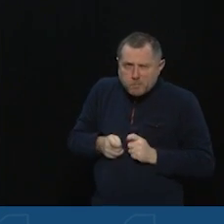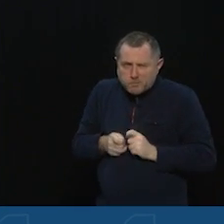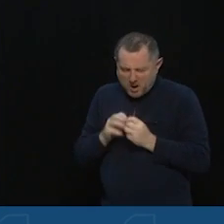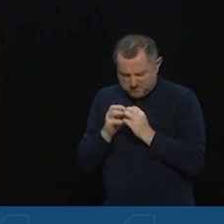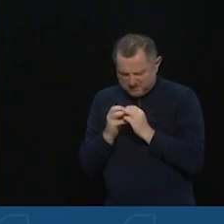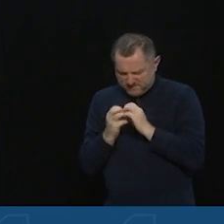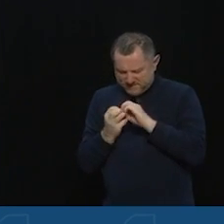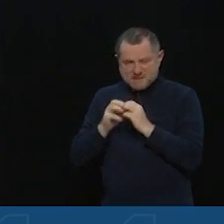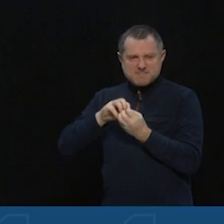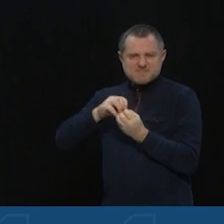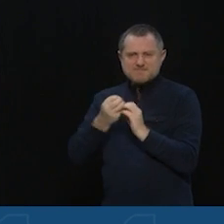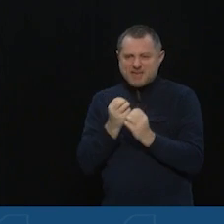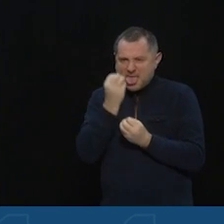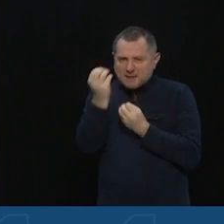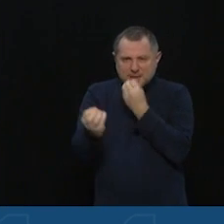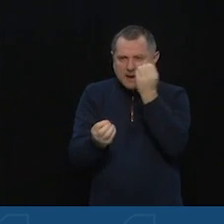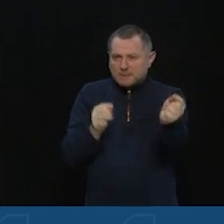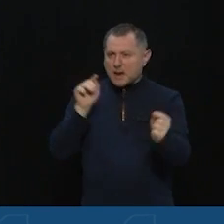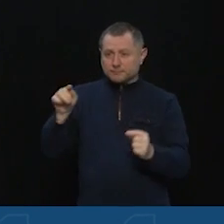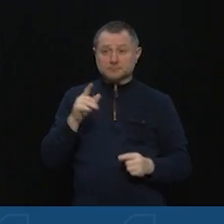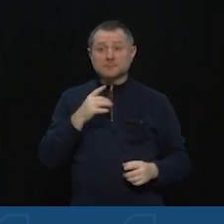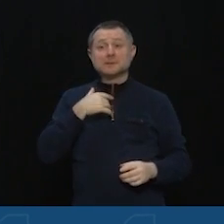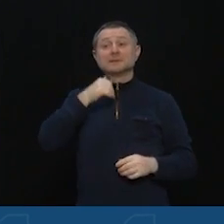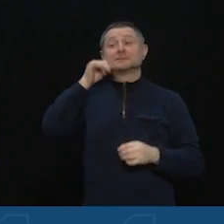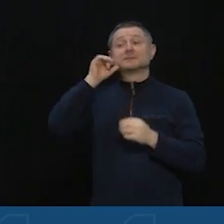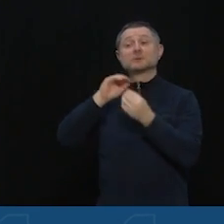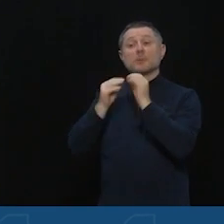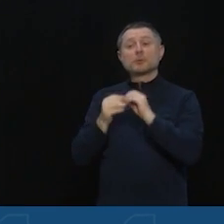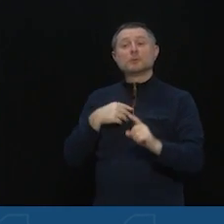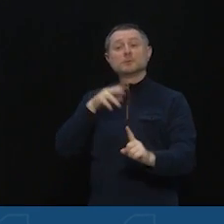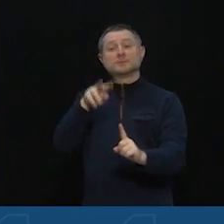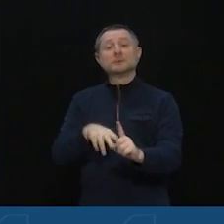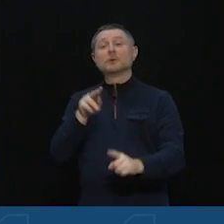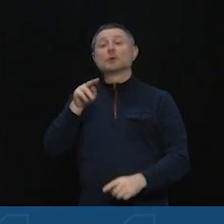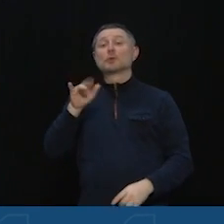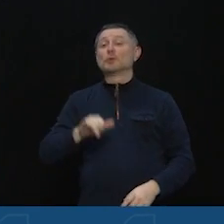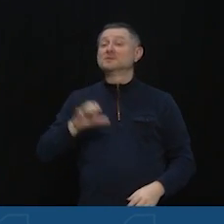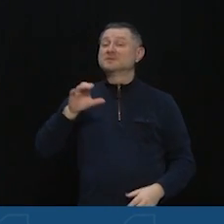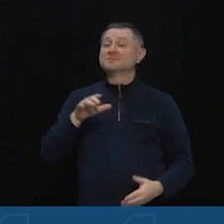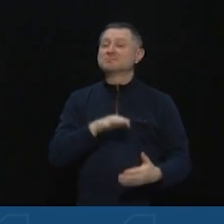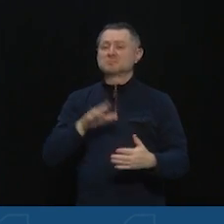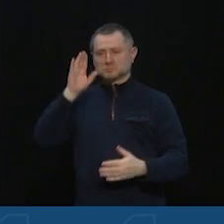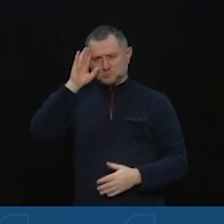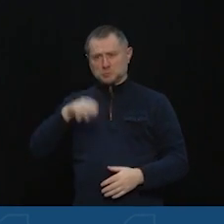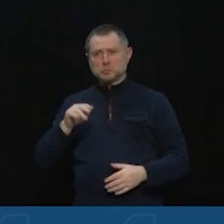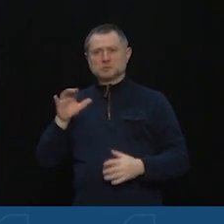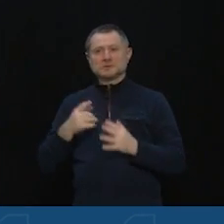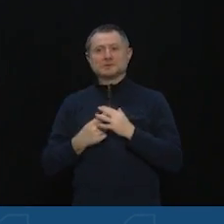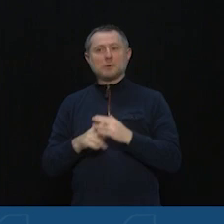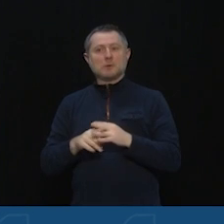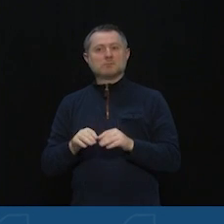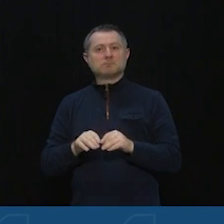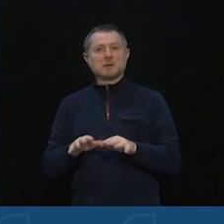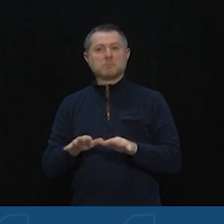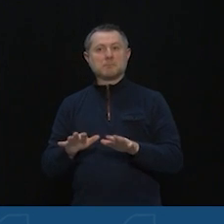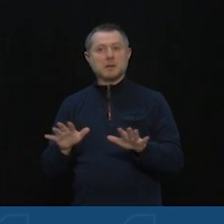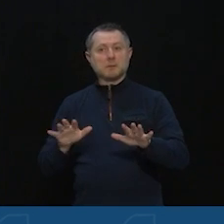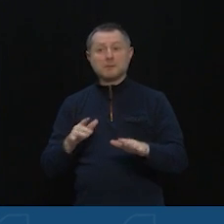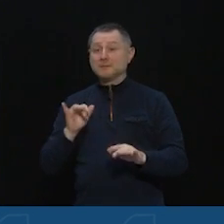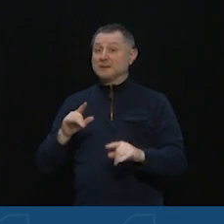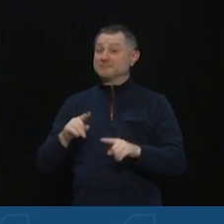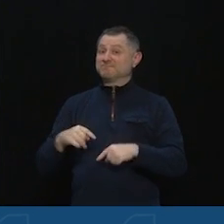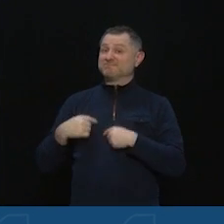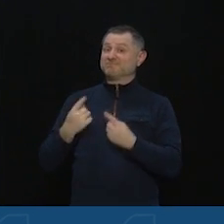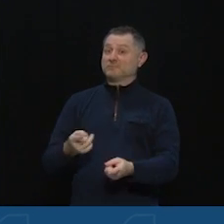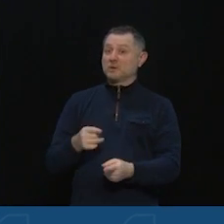that New York City, which has been the COVID gateway for our state, has gone up relative to the past 7 days.